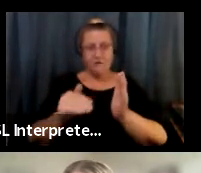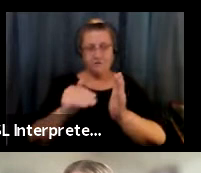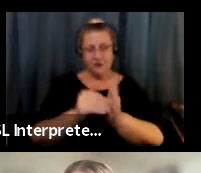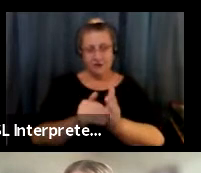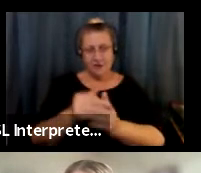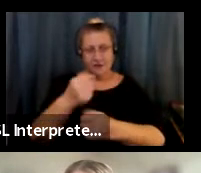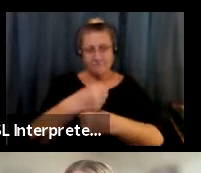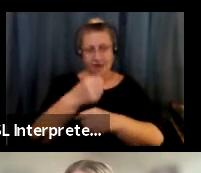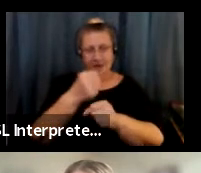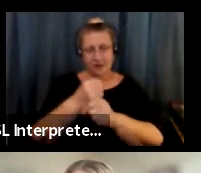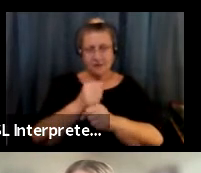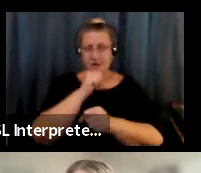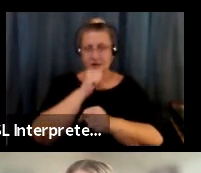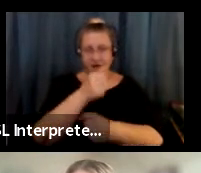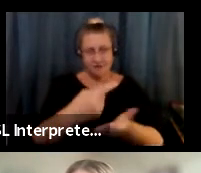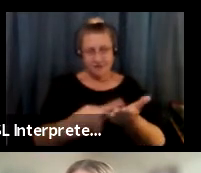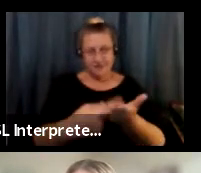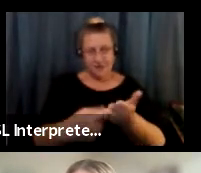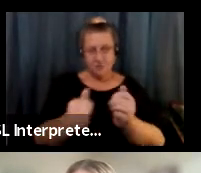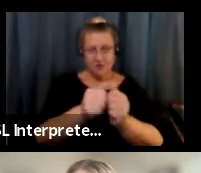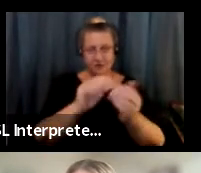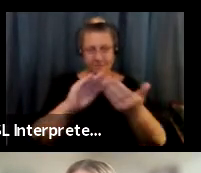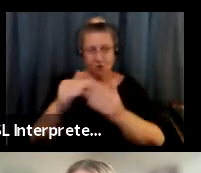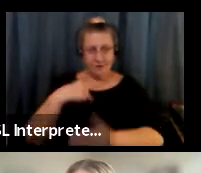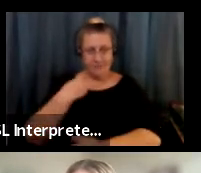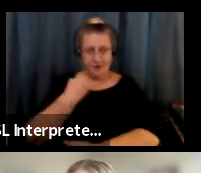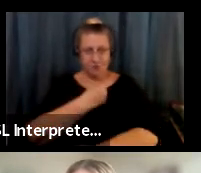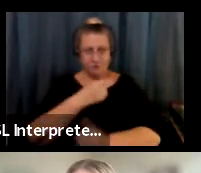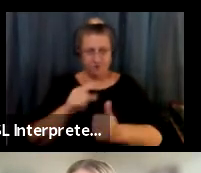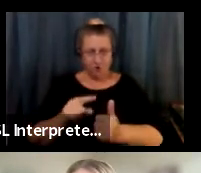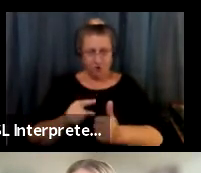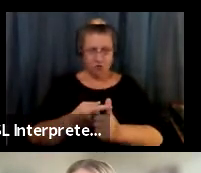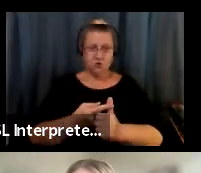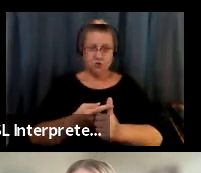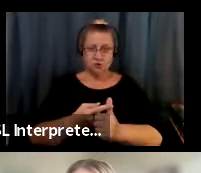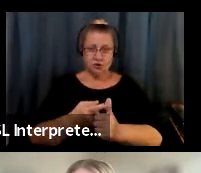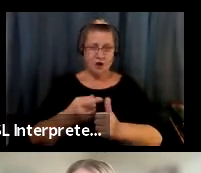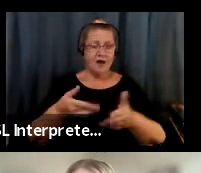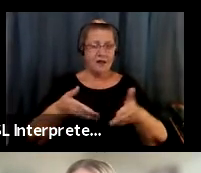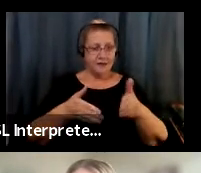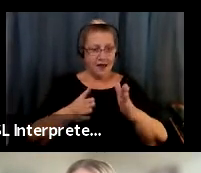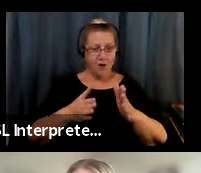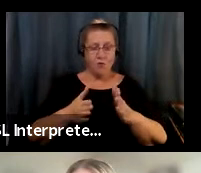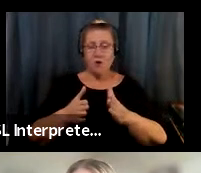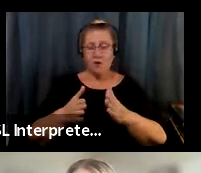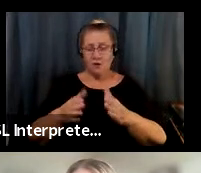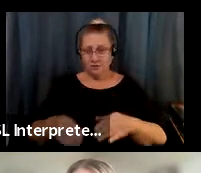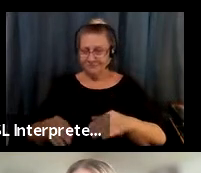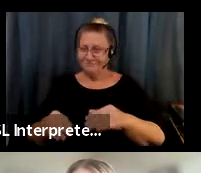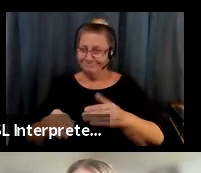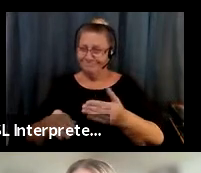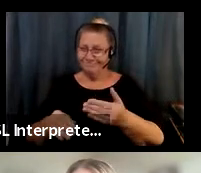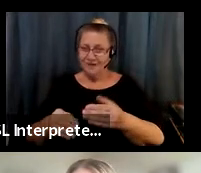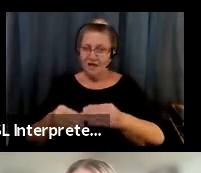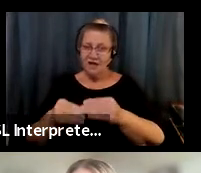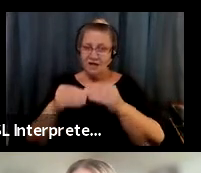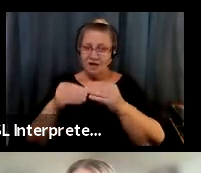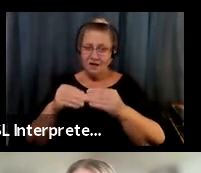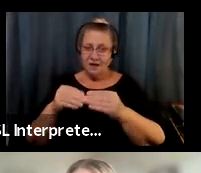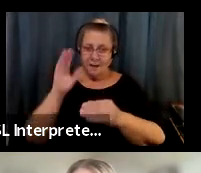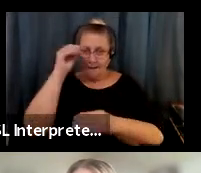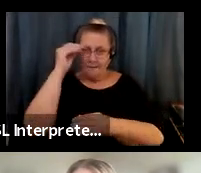consideration of community member input. And so that's where the sense of being more included in the decision-making